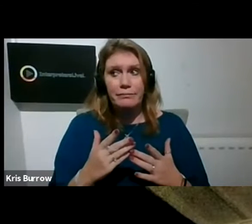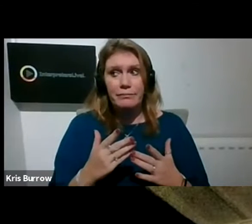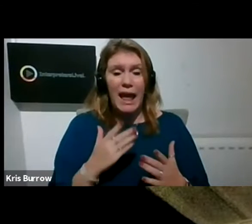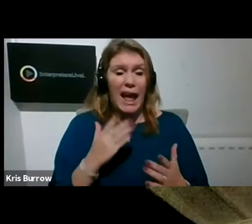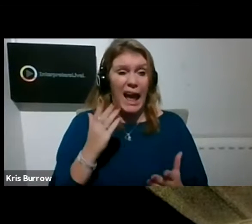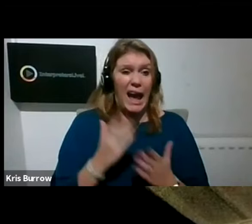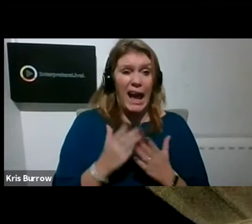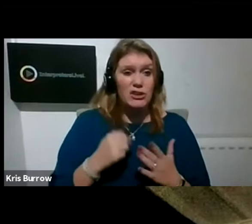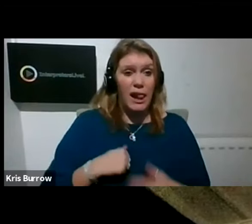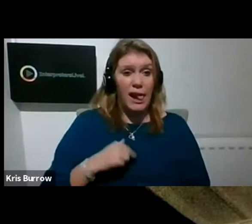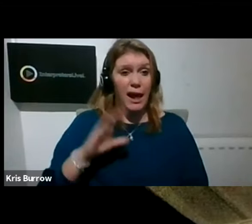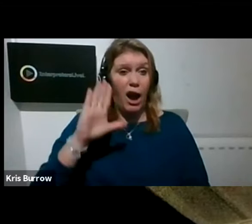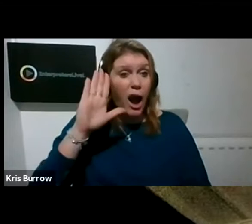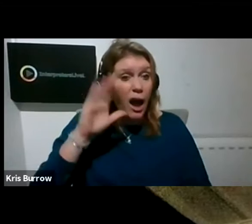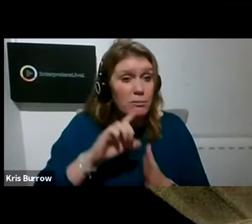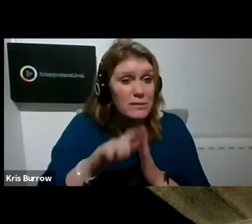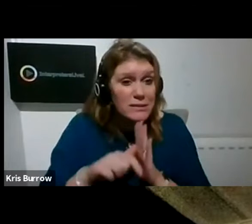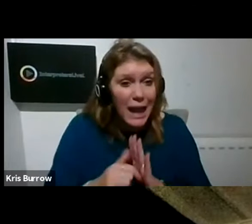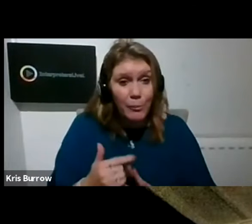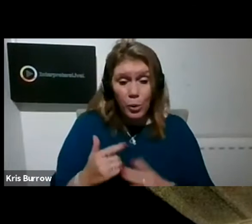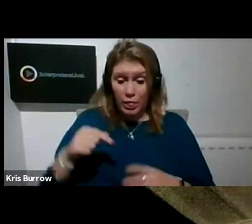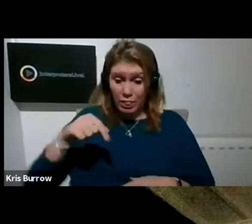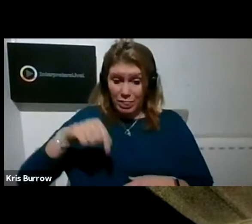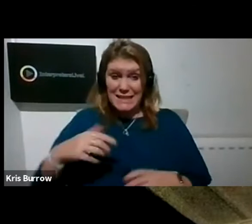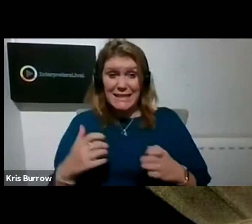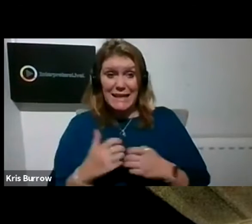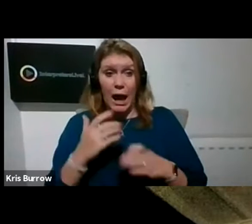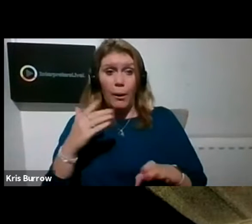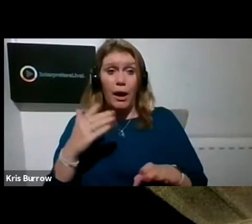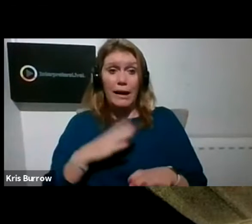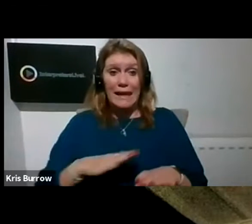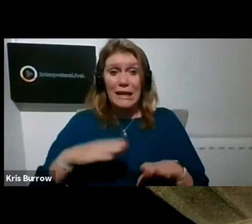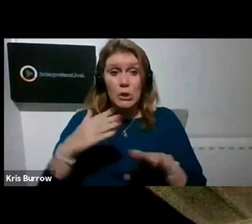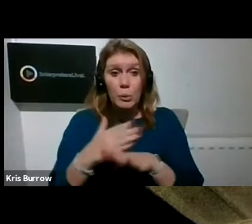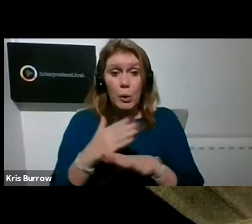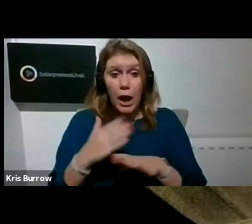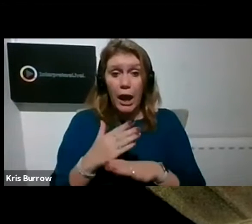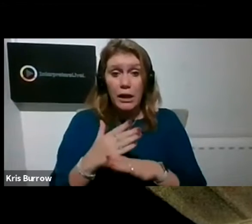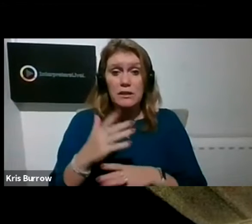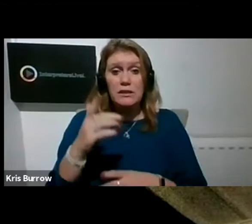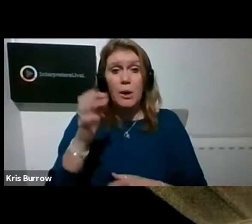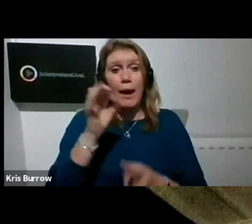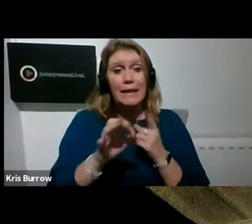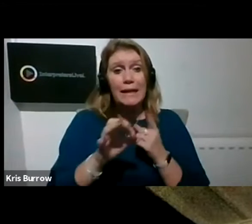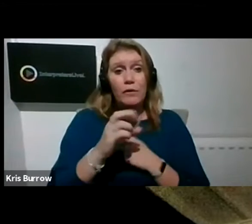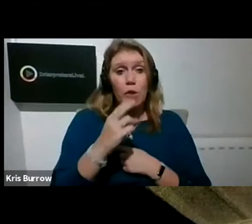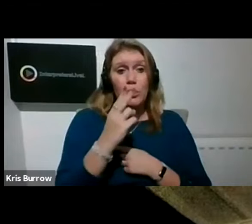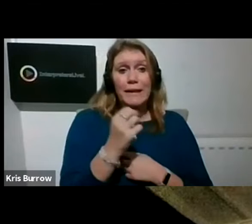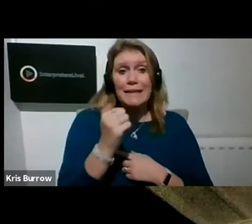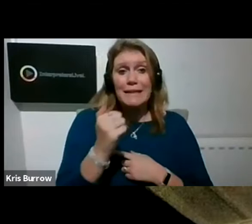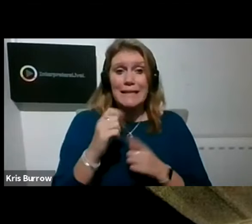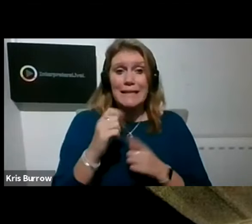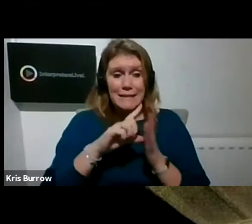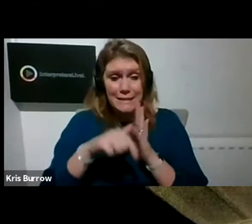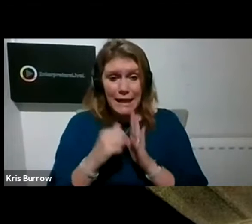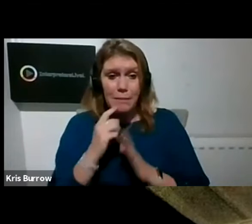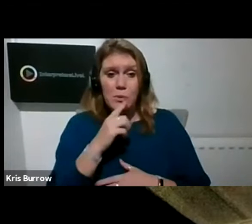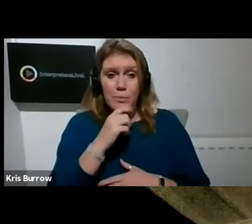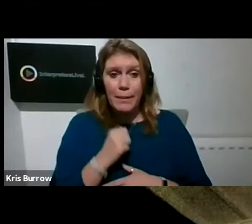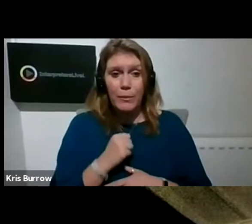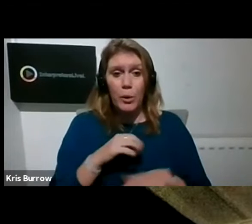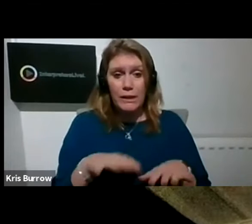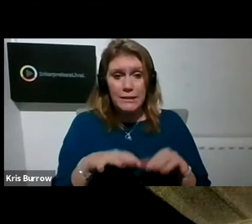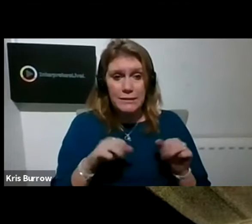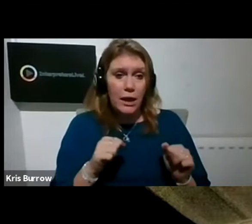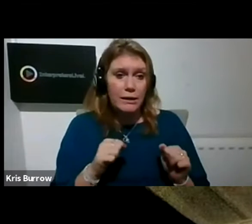as part of that process, I interviewed, I think, about 26 disabled people. And it started out being about the cuts, because